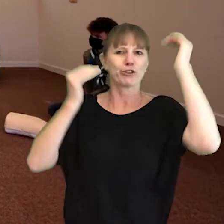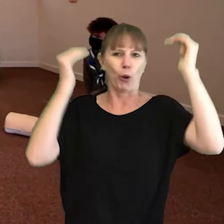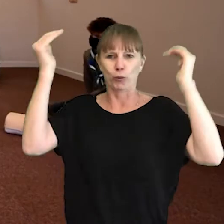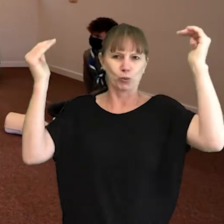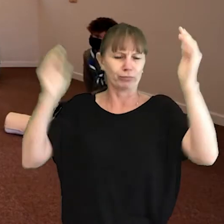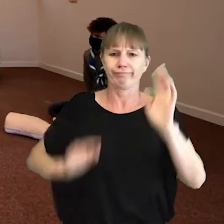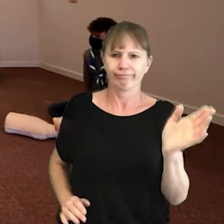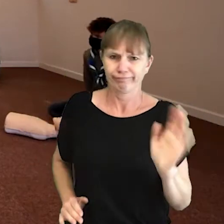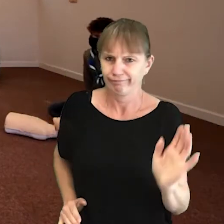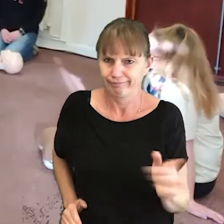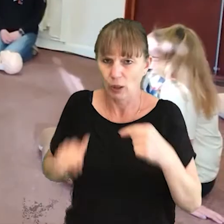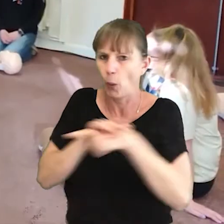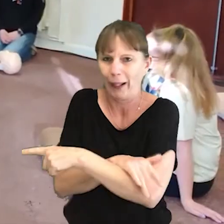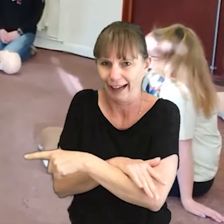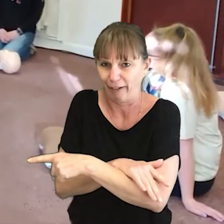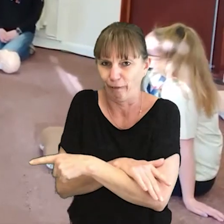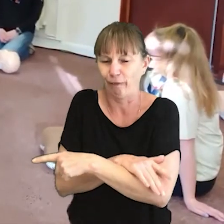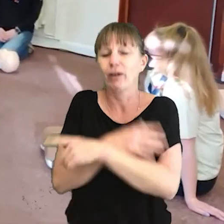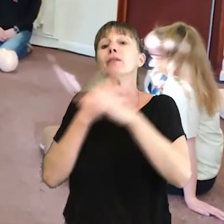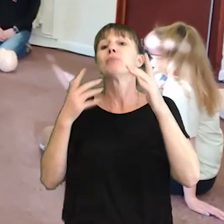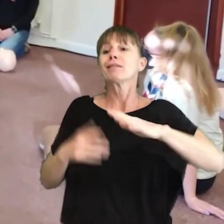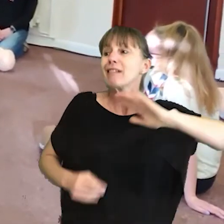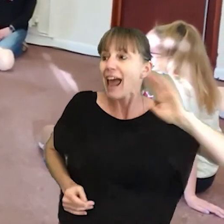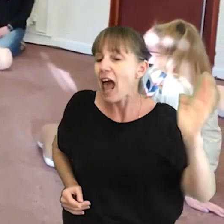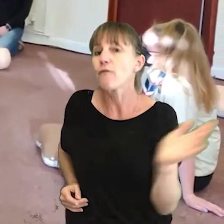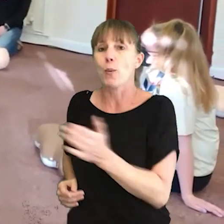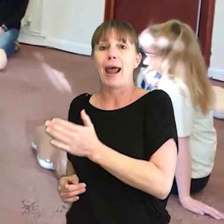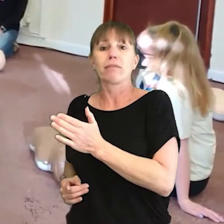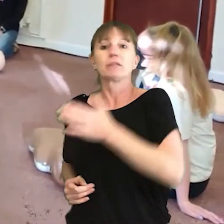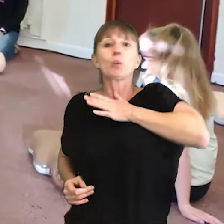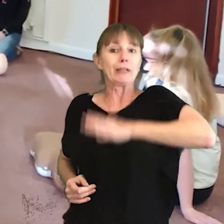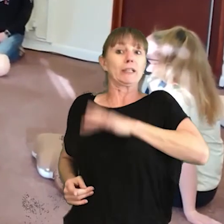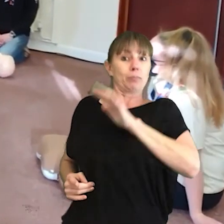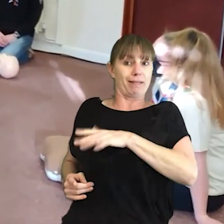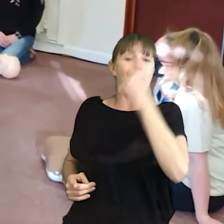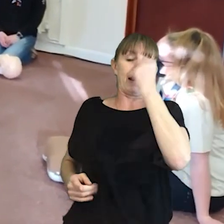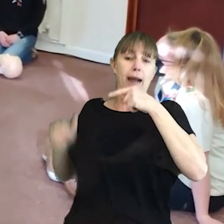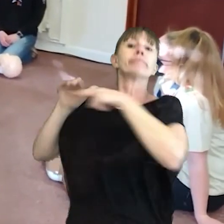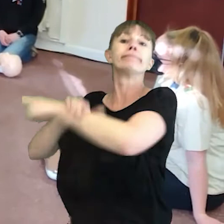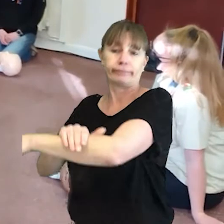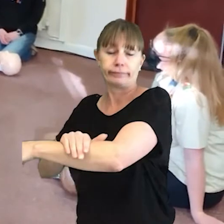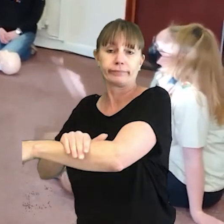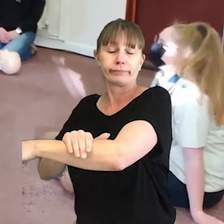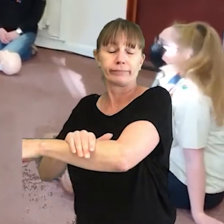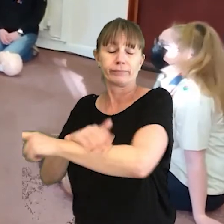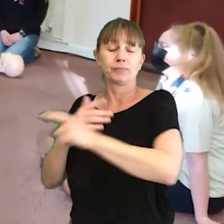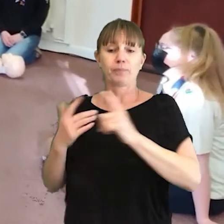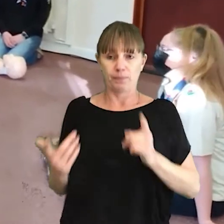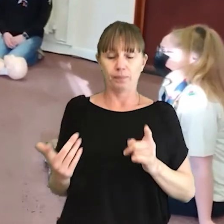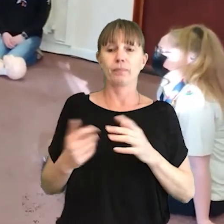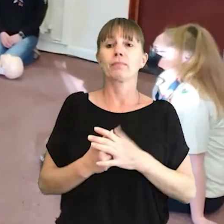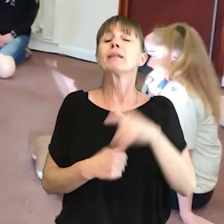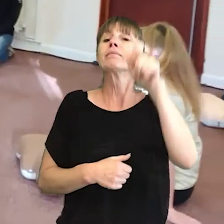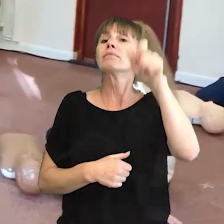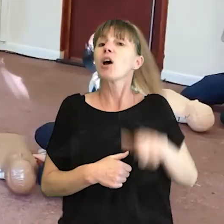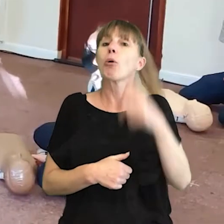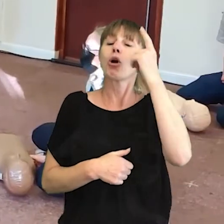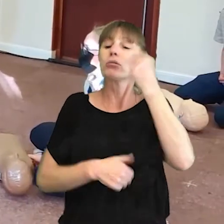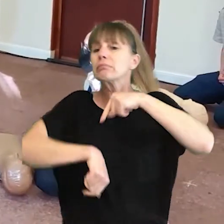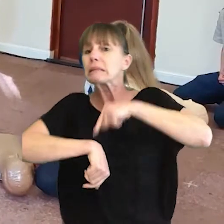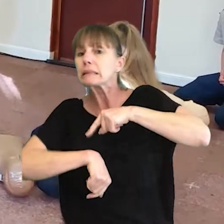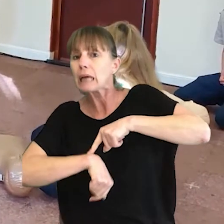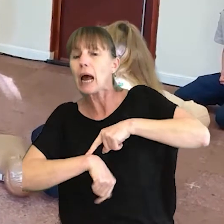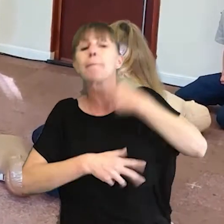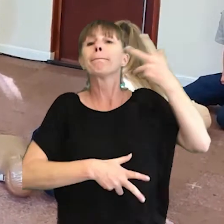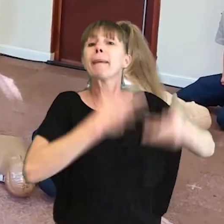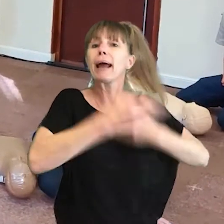likely to get rid of them, okay? But everybody else could be cleared out of the room, out of the scenario. And then somebody could spend some time